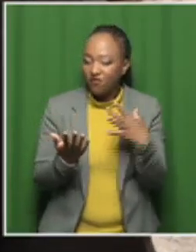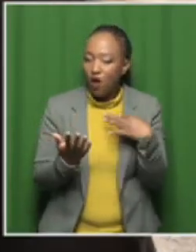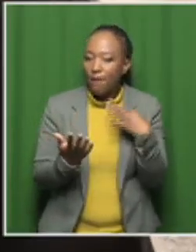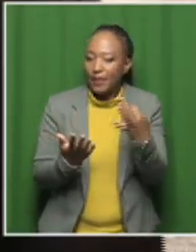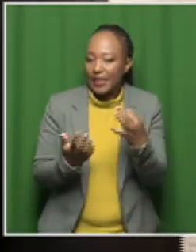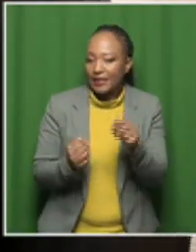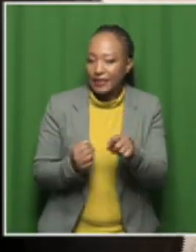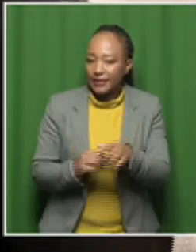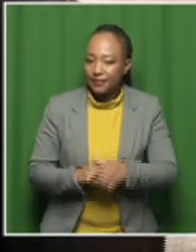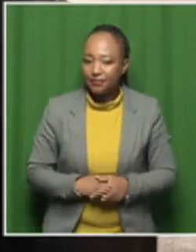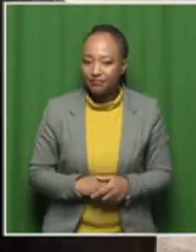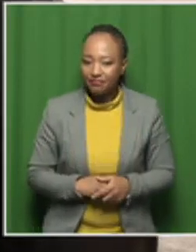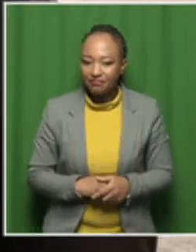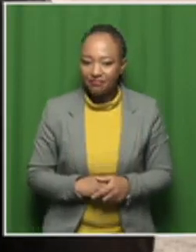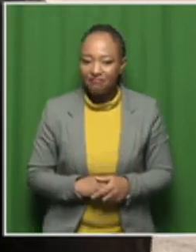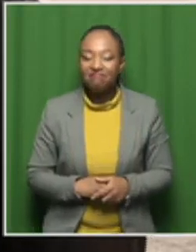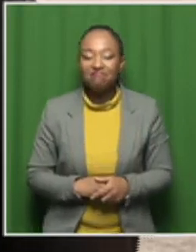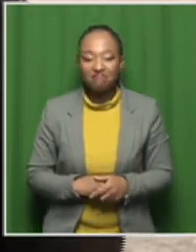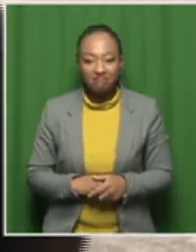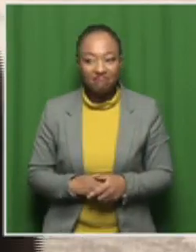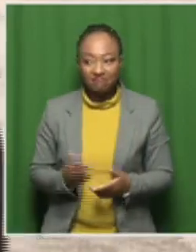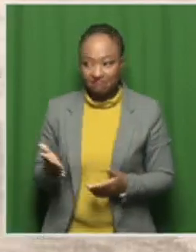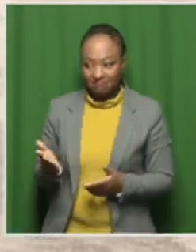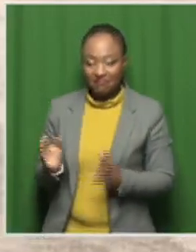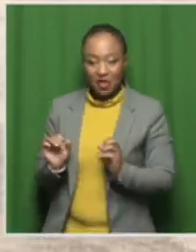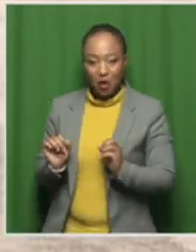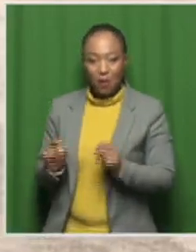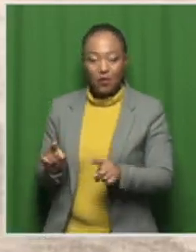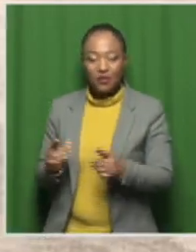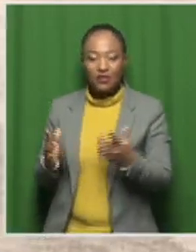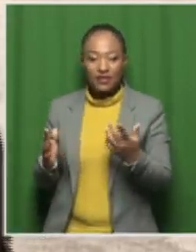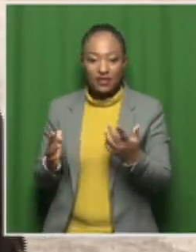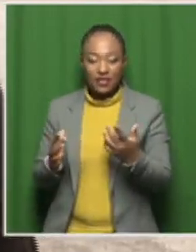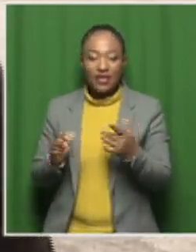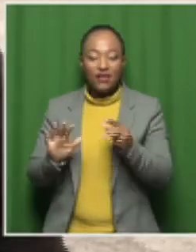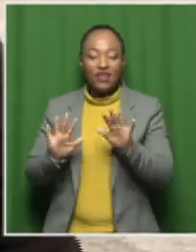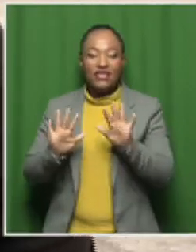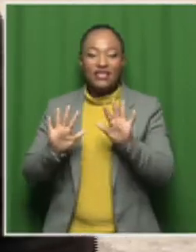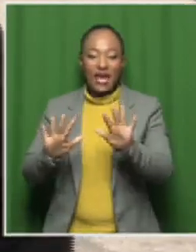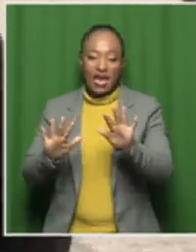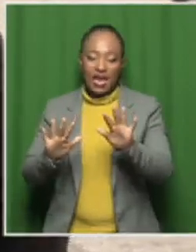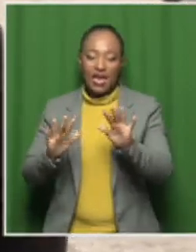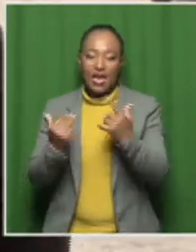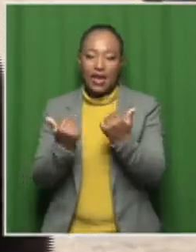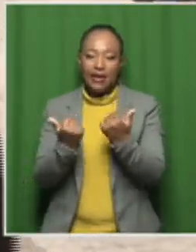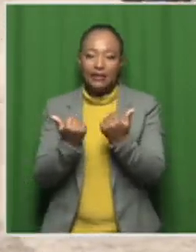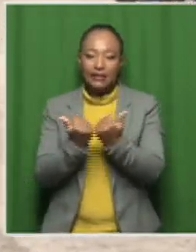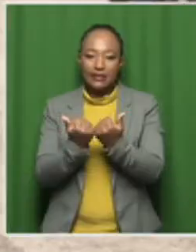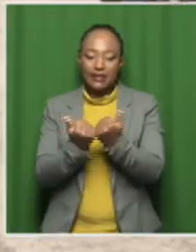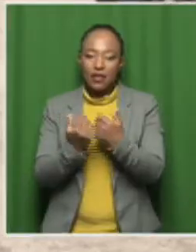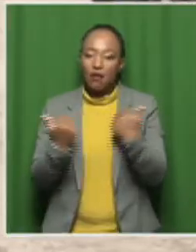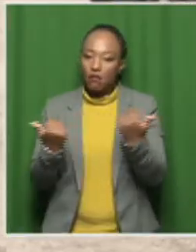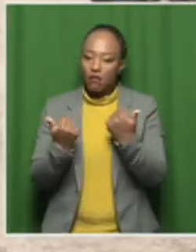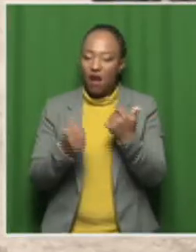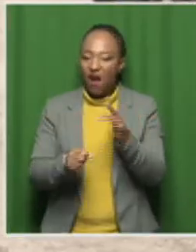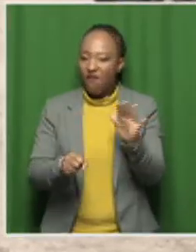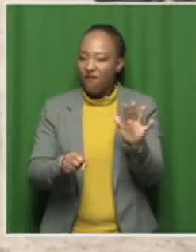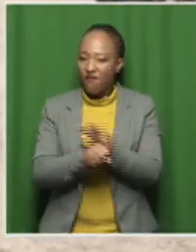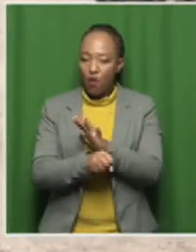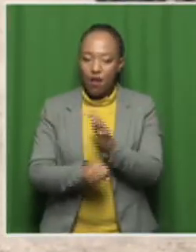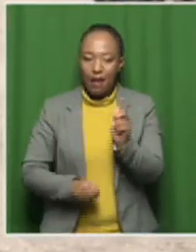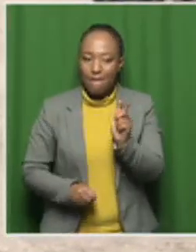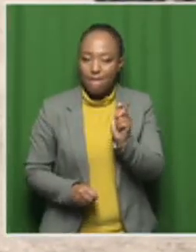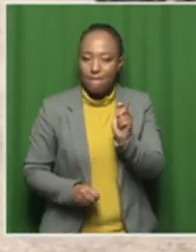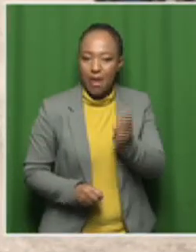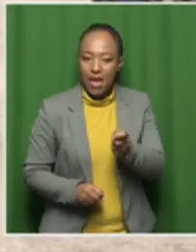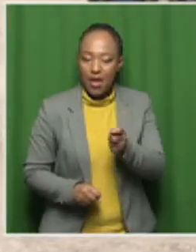applications. So there you have it. The opportunity exists. 10 of those scholarships, they are fully paid for by